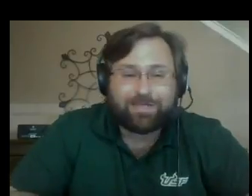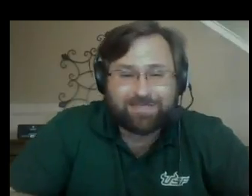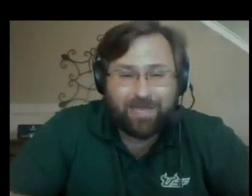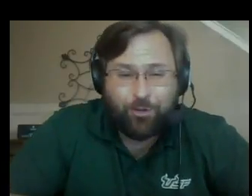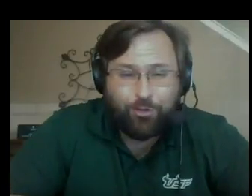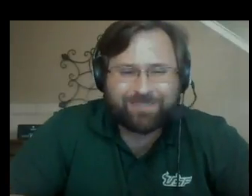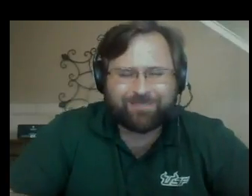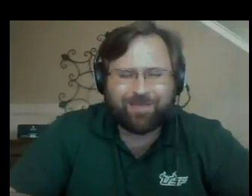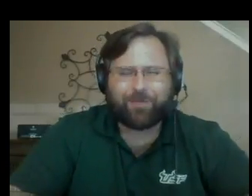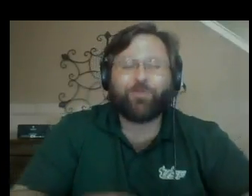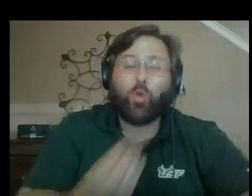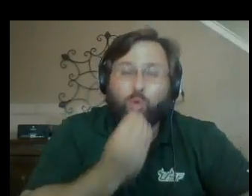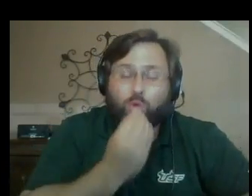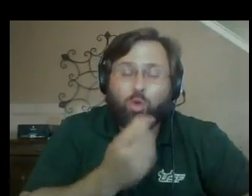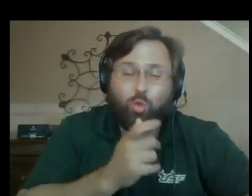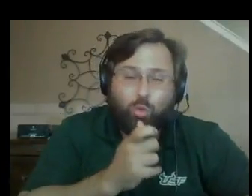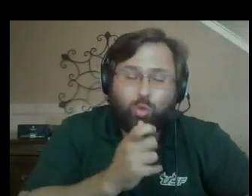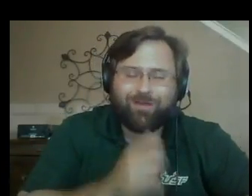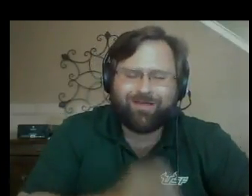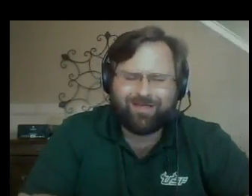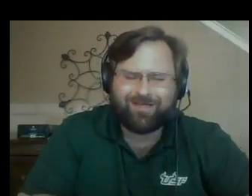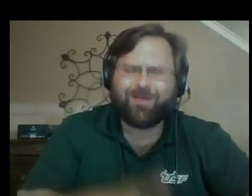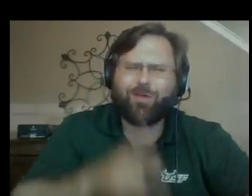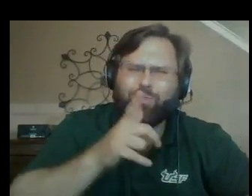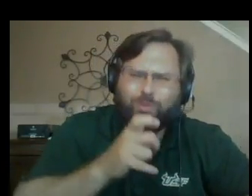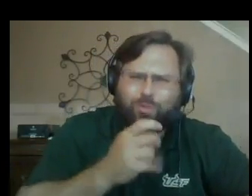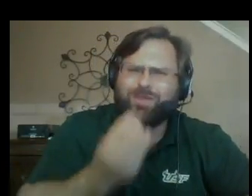I keep wanting to sign who eat tomato.